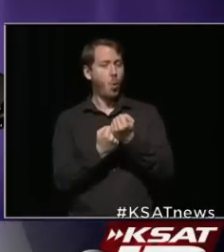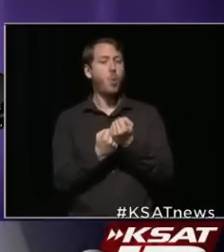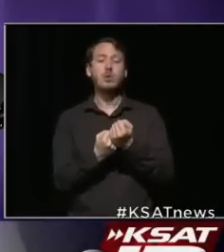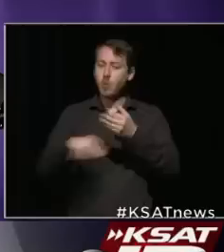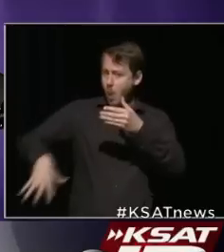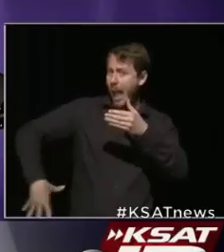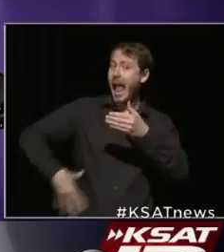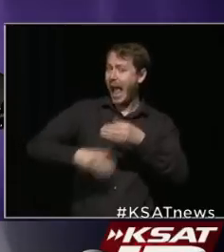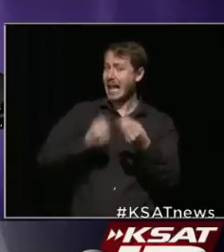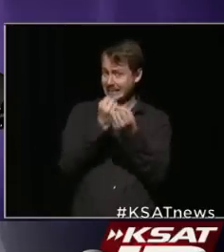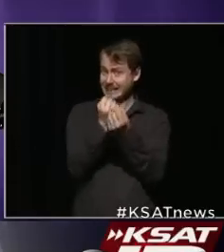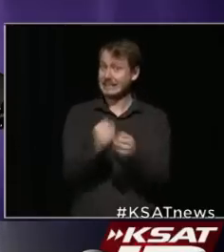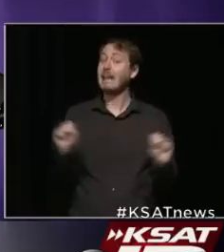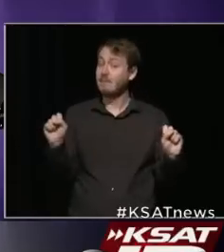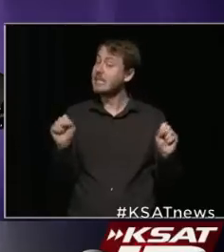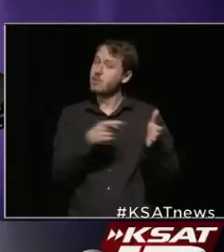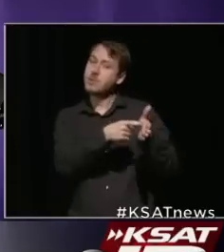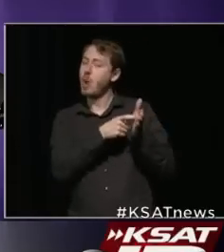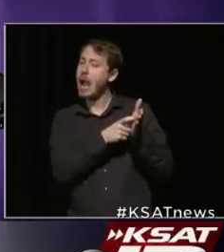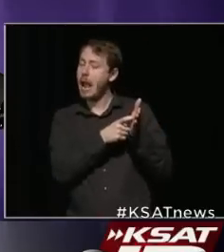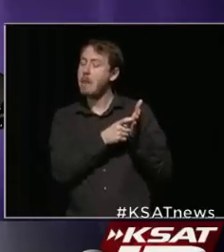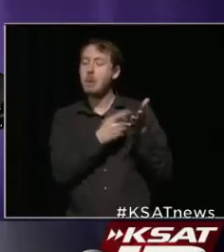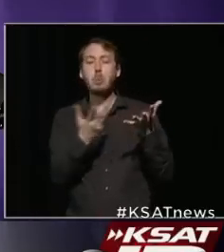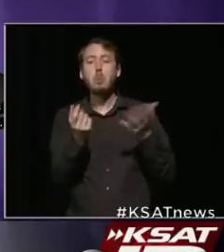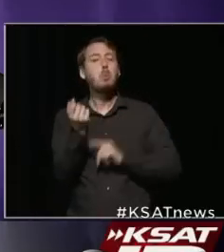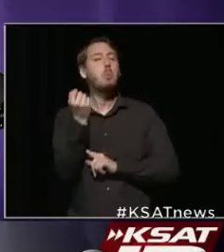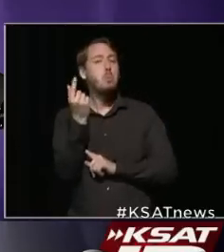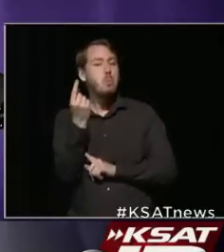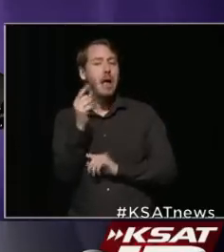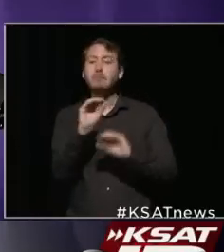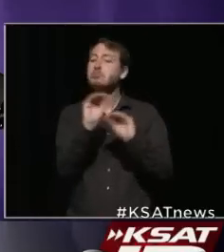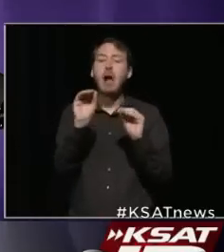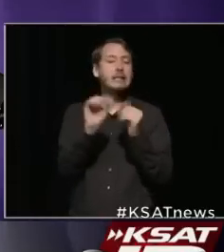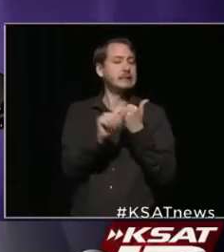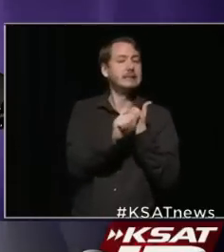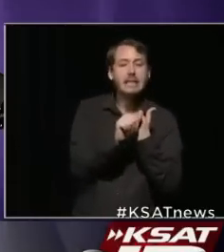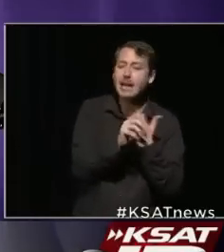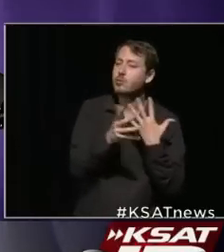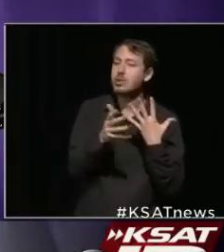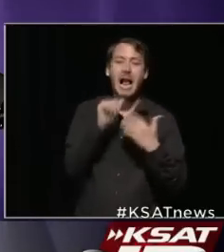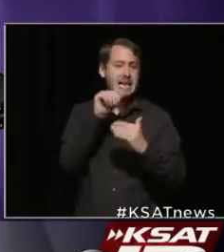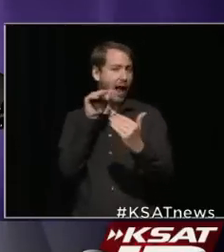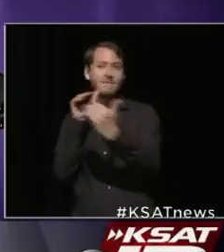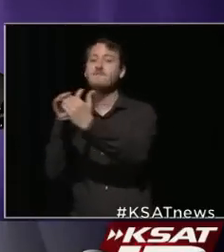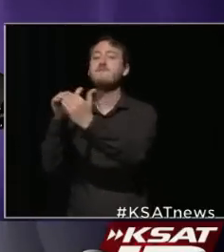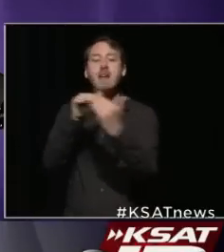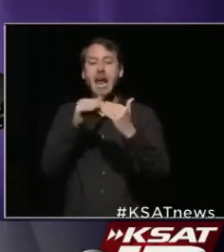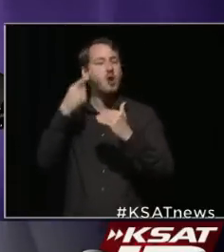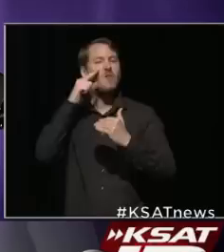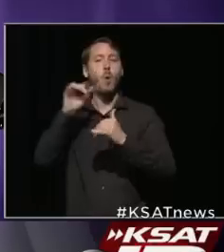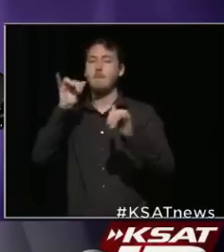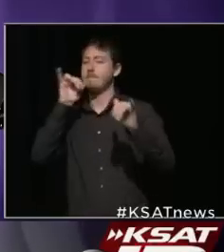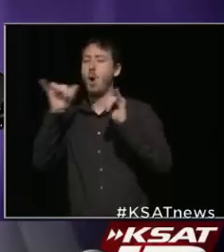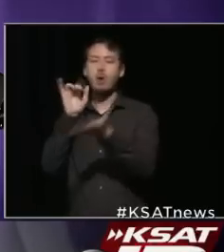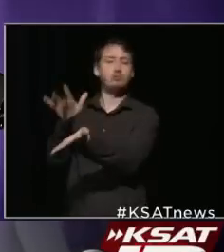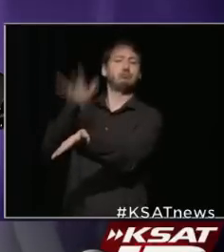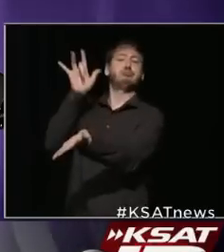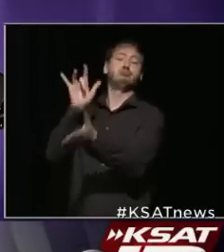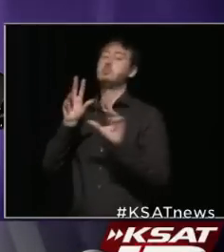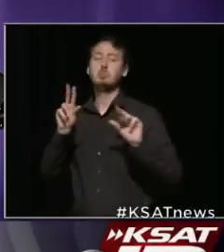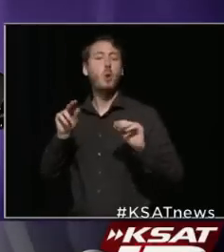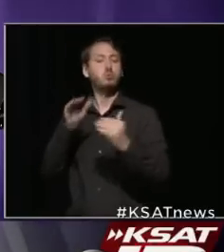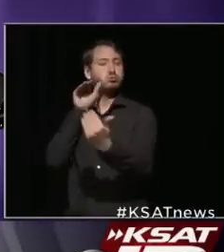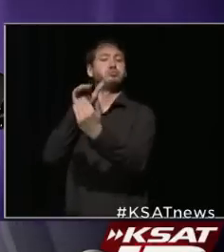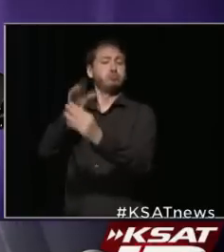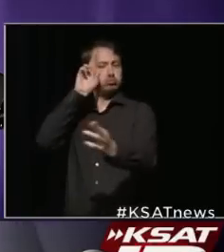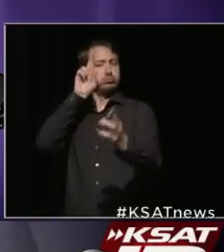measures, none of which are, you know, onerous or would be unfair to the bar owner. So we're